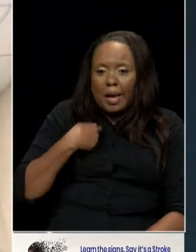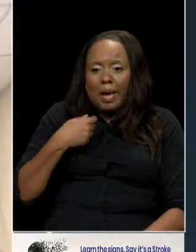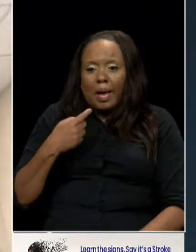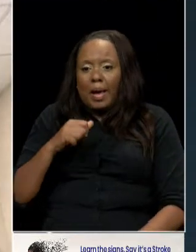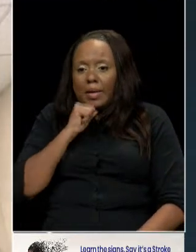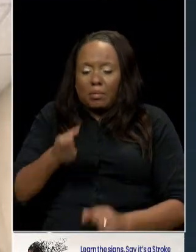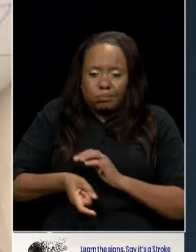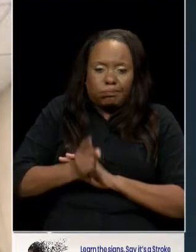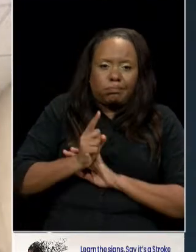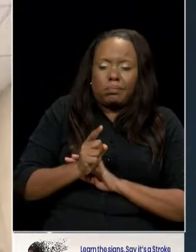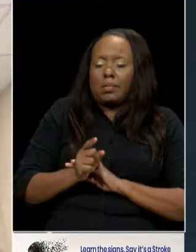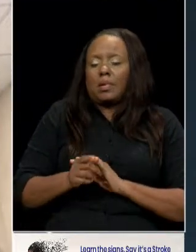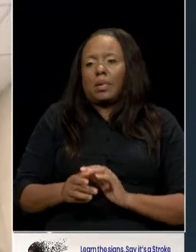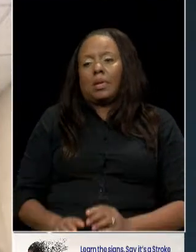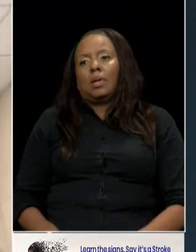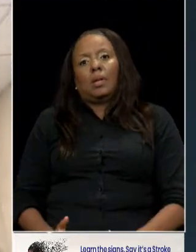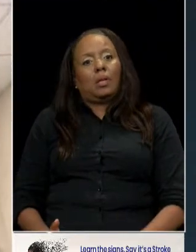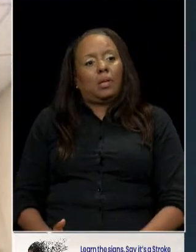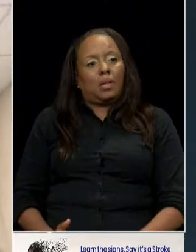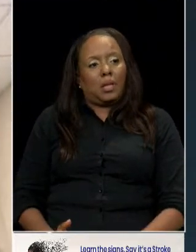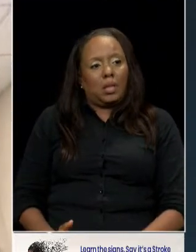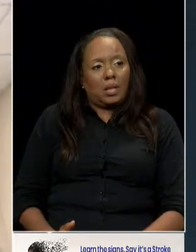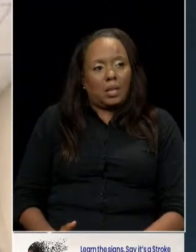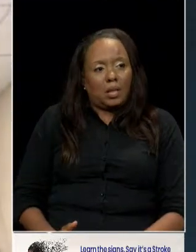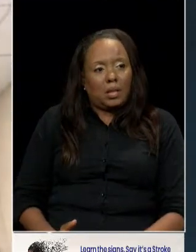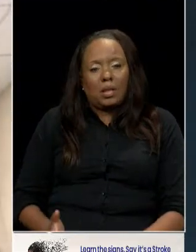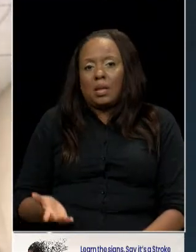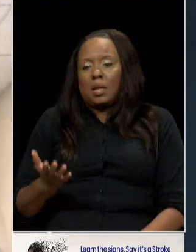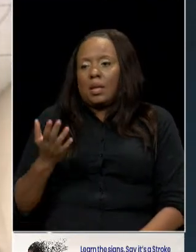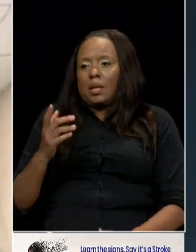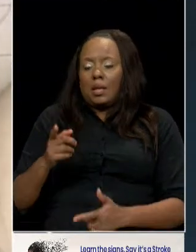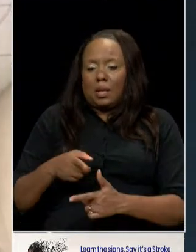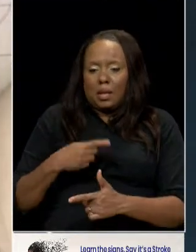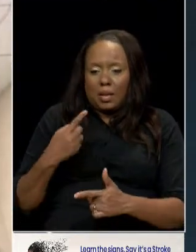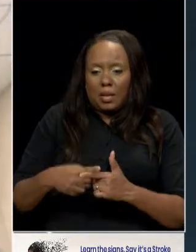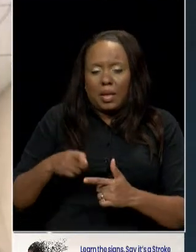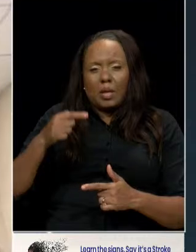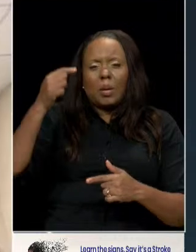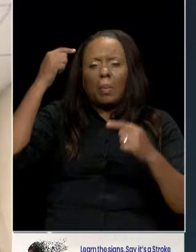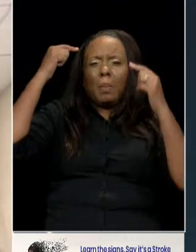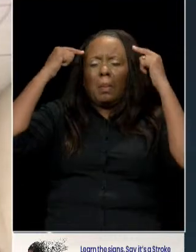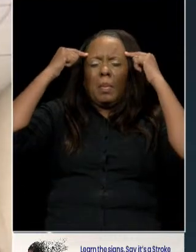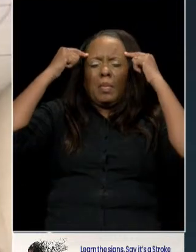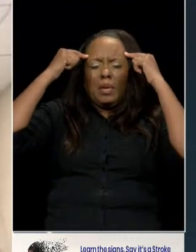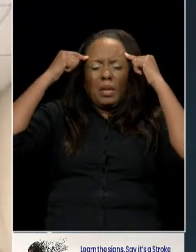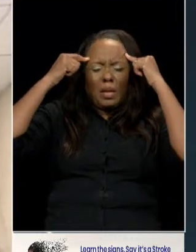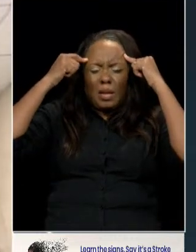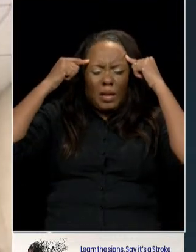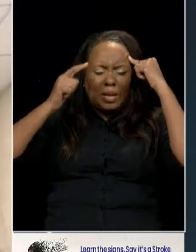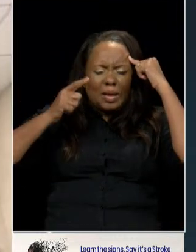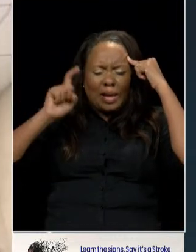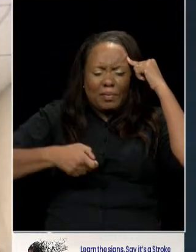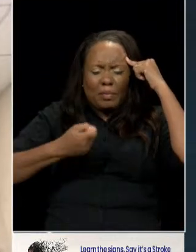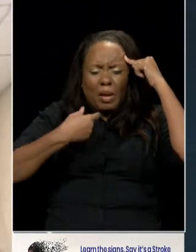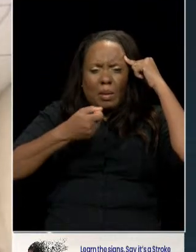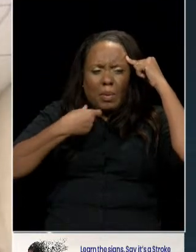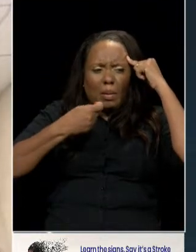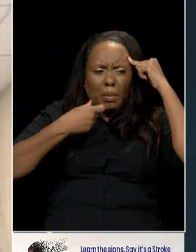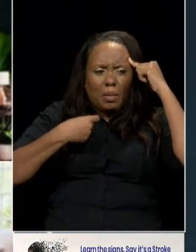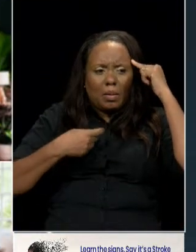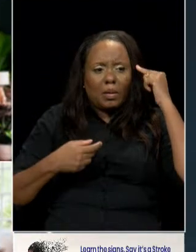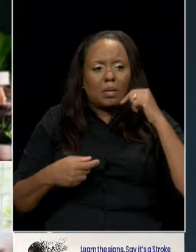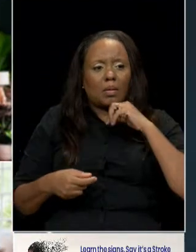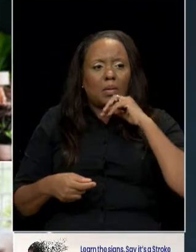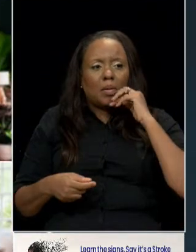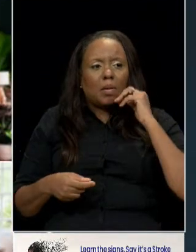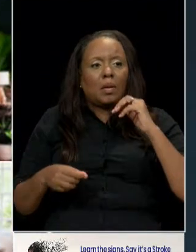perform. And then you don't take it, you don't perform, and it builds up the psyche, and it's just like any other drug out there. Well, we're going to have to more and more. We're going to have